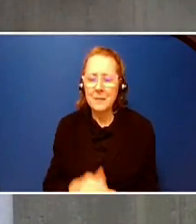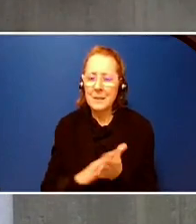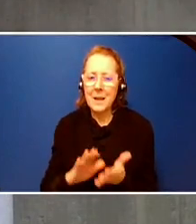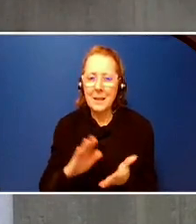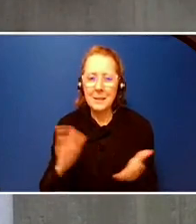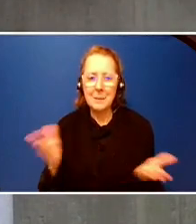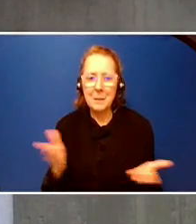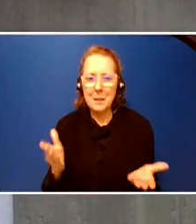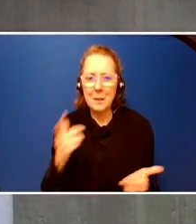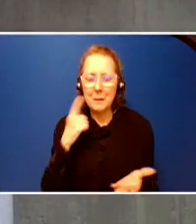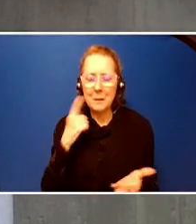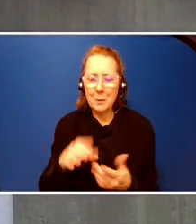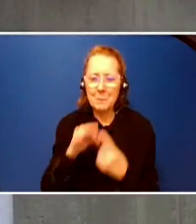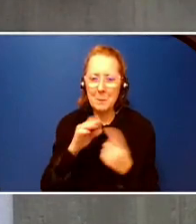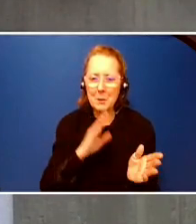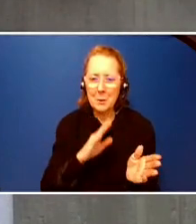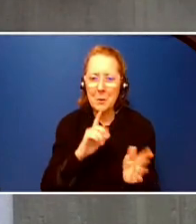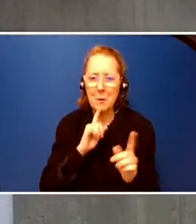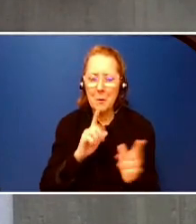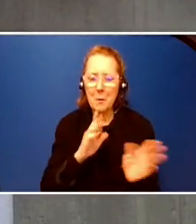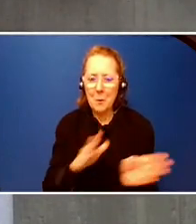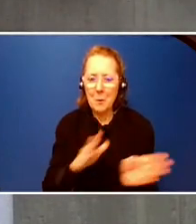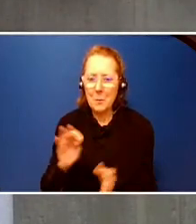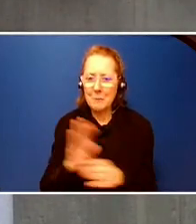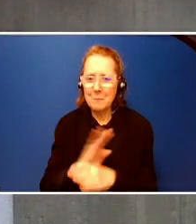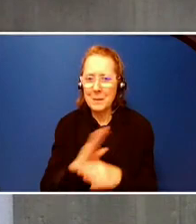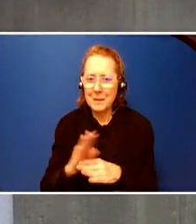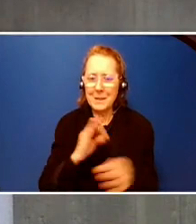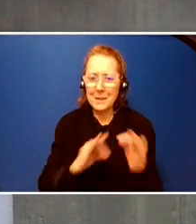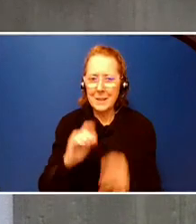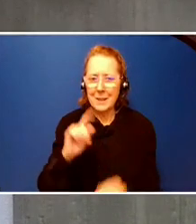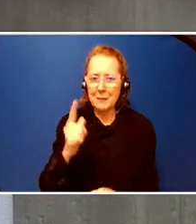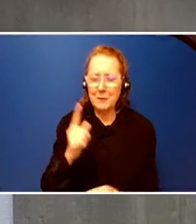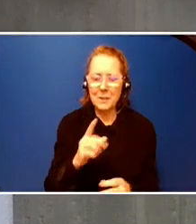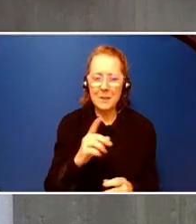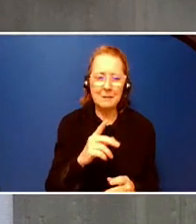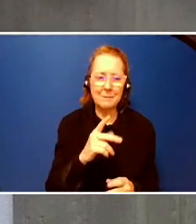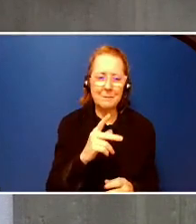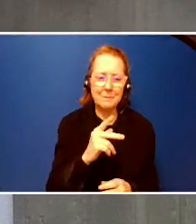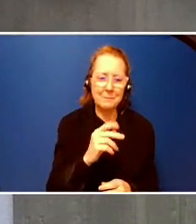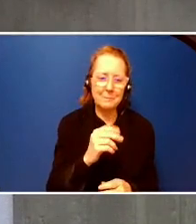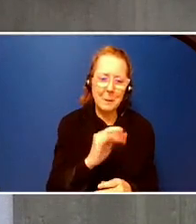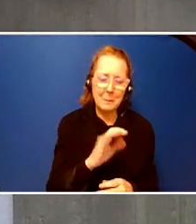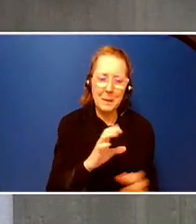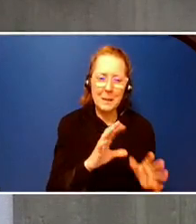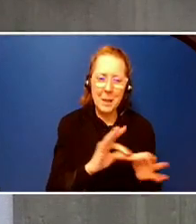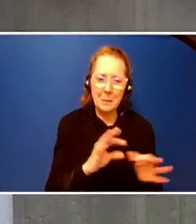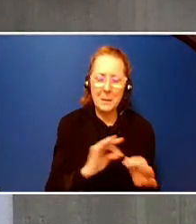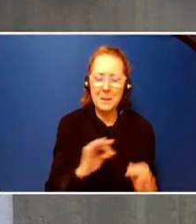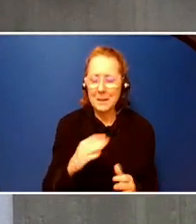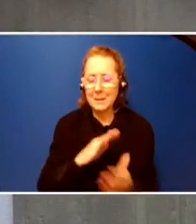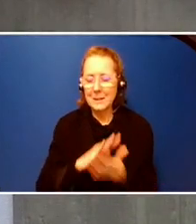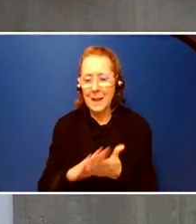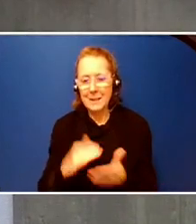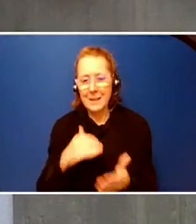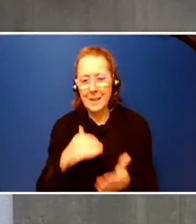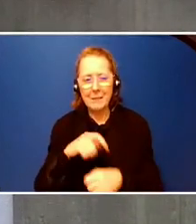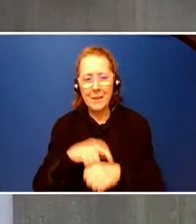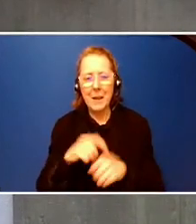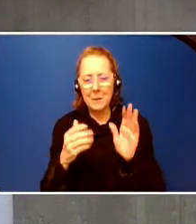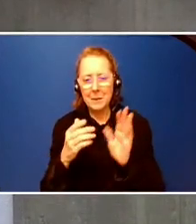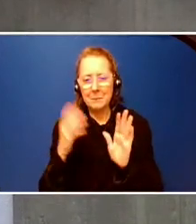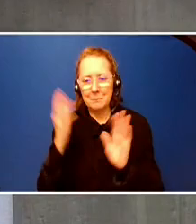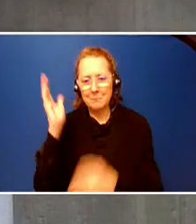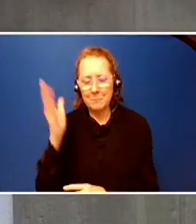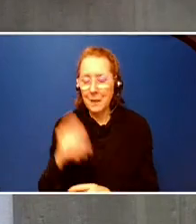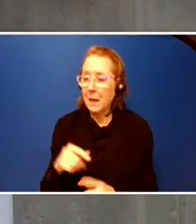know, speaking on behalf of the full board, that it's really nice to be able to have this time and look forward to having some conversations with you all. Council, this is just so you know,